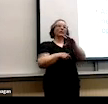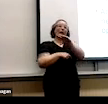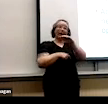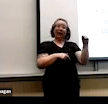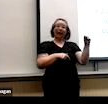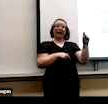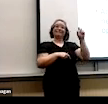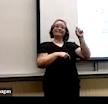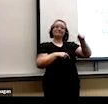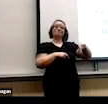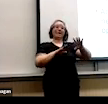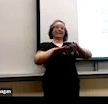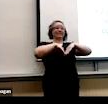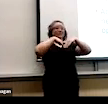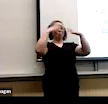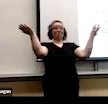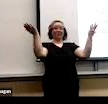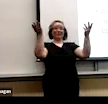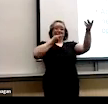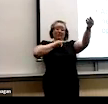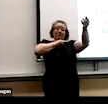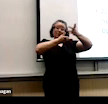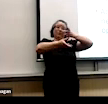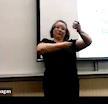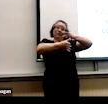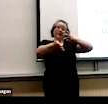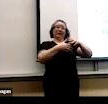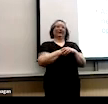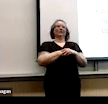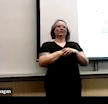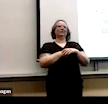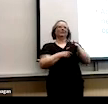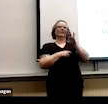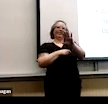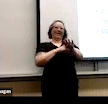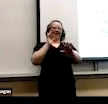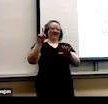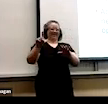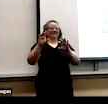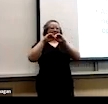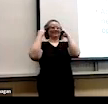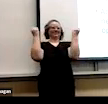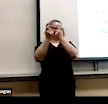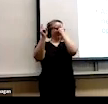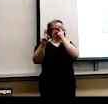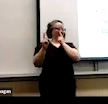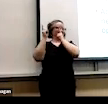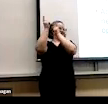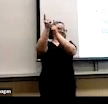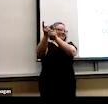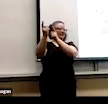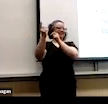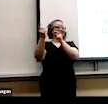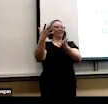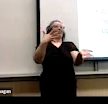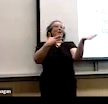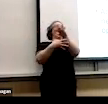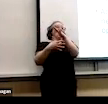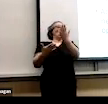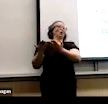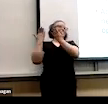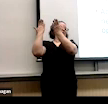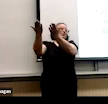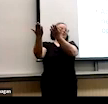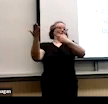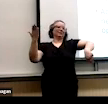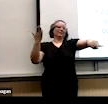statement. I realize that this is maybe a bit of a high goal for us to try to achieve, but it is so helpful